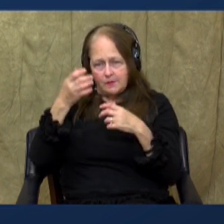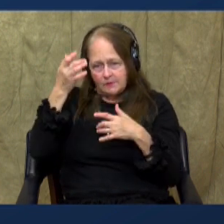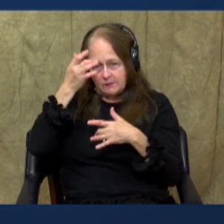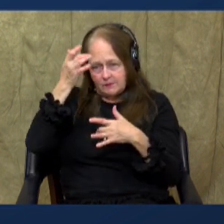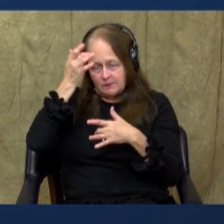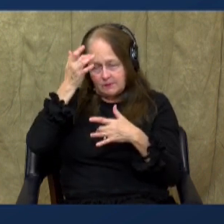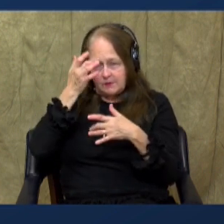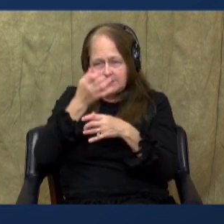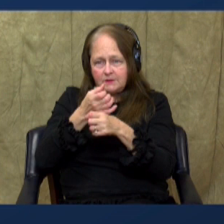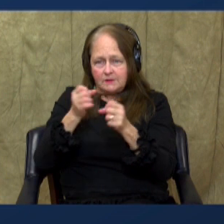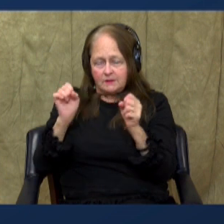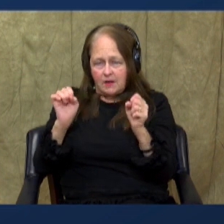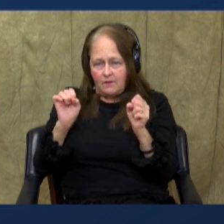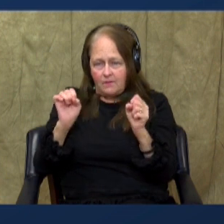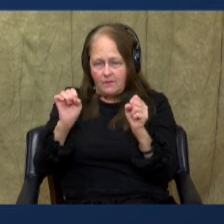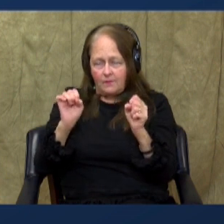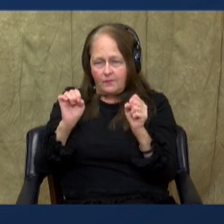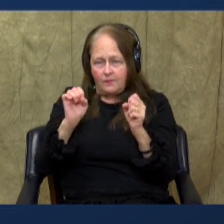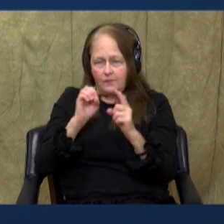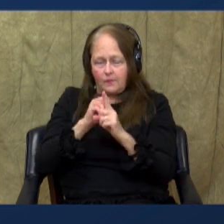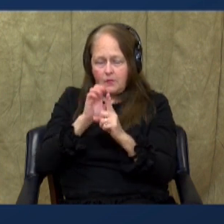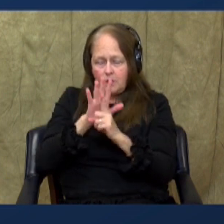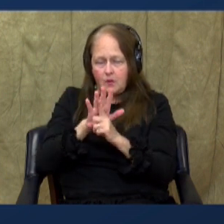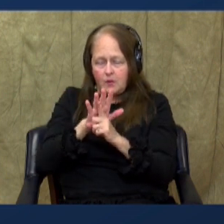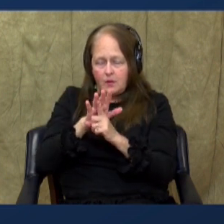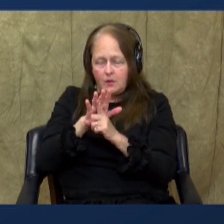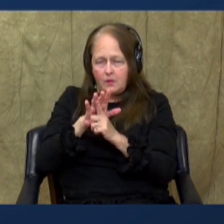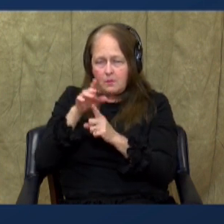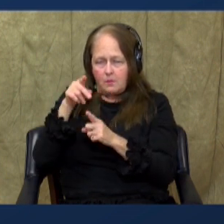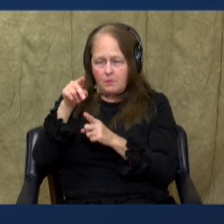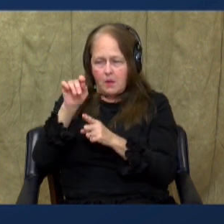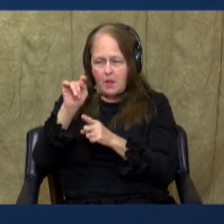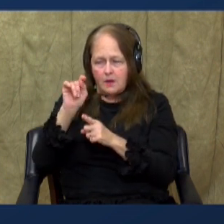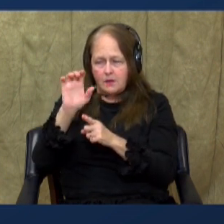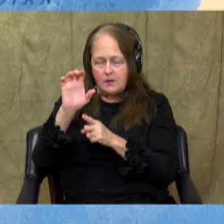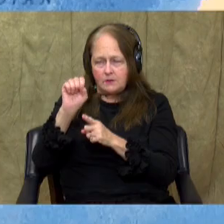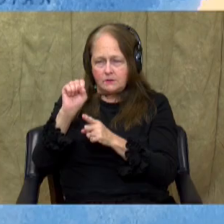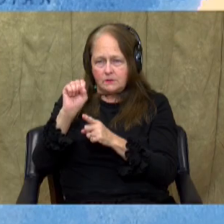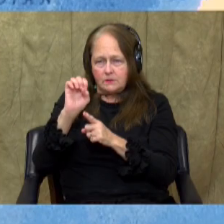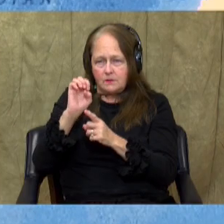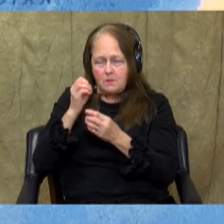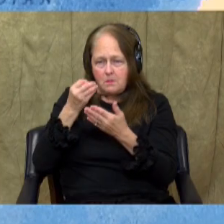safety issues, and also it impacts politics and economics.